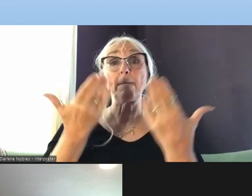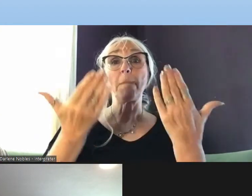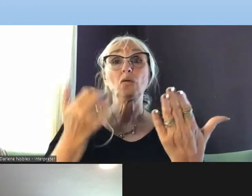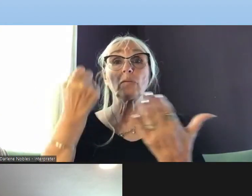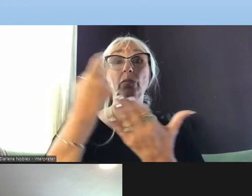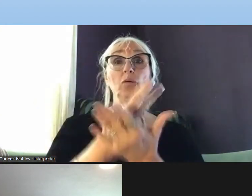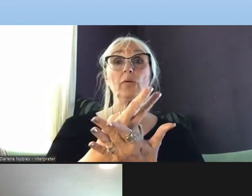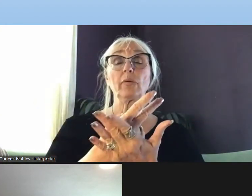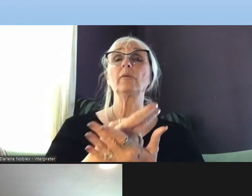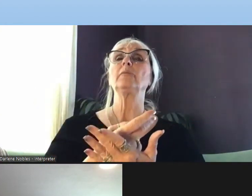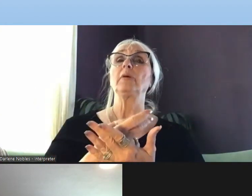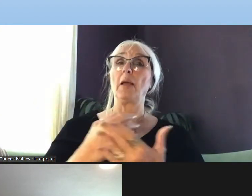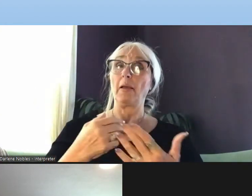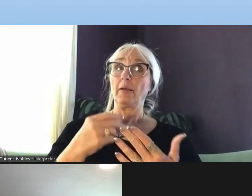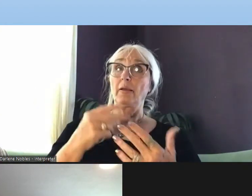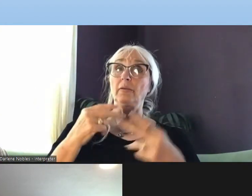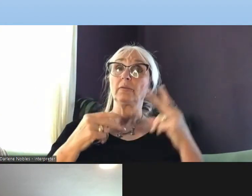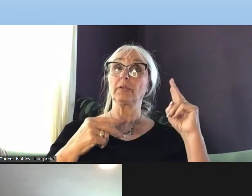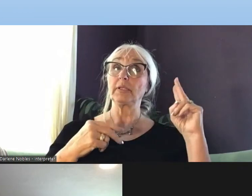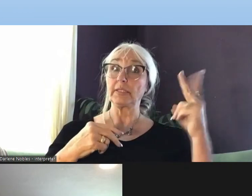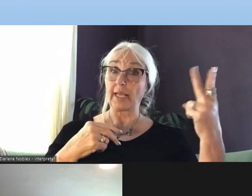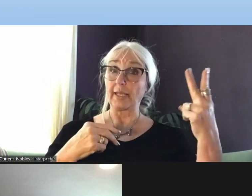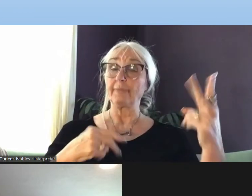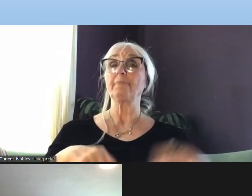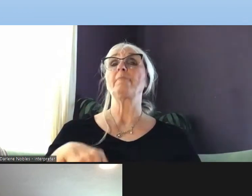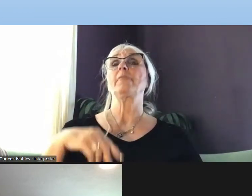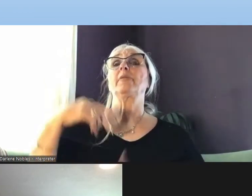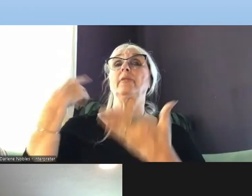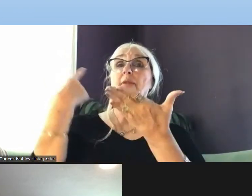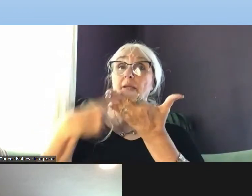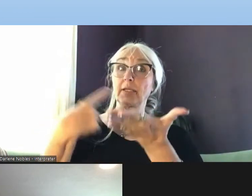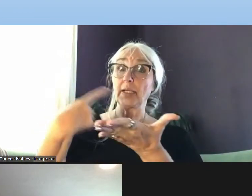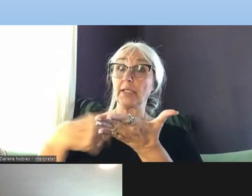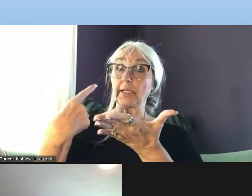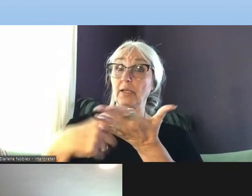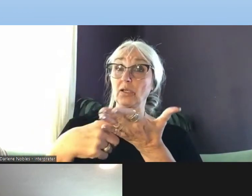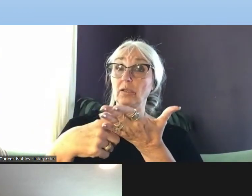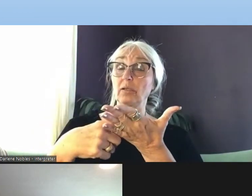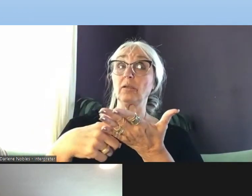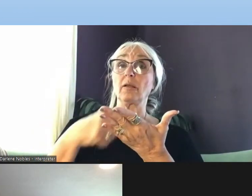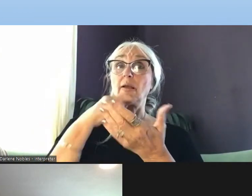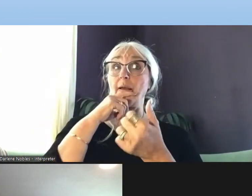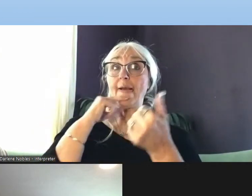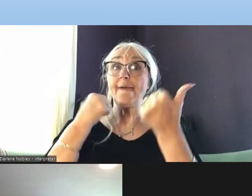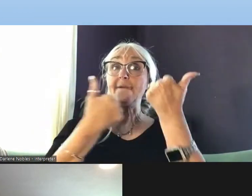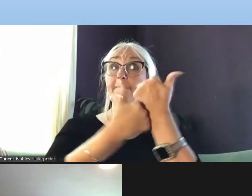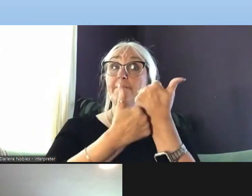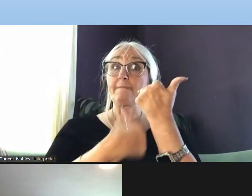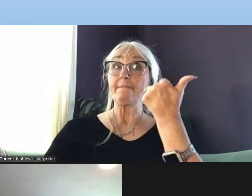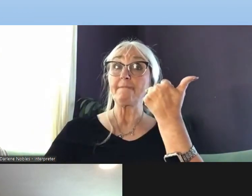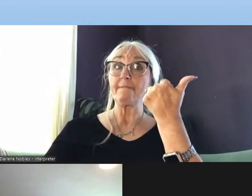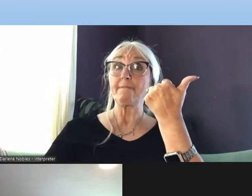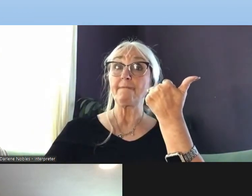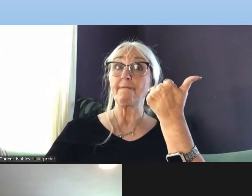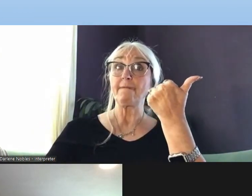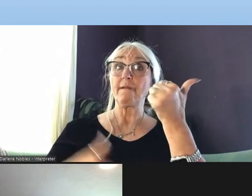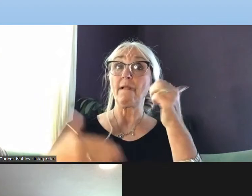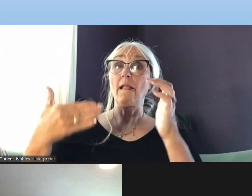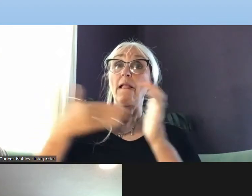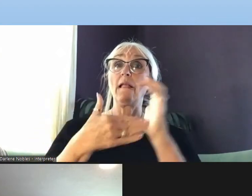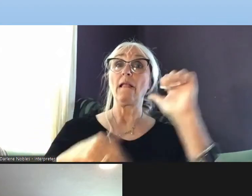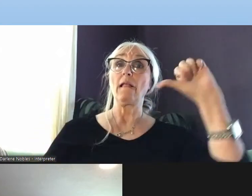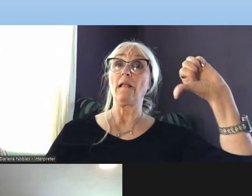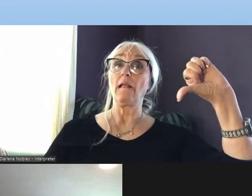move. Second. Motion second, any other discussion? No other discussion, all in favor say aye. Aye.